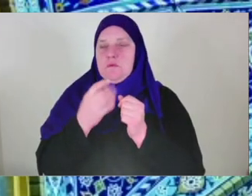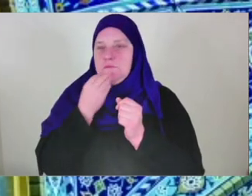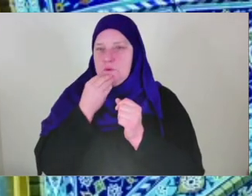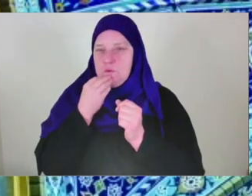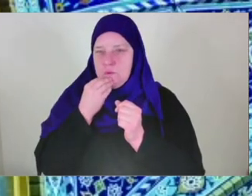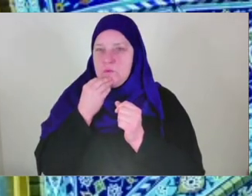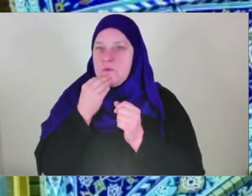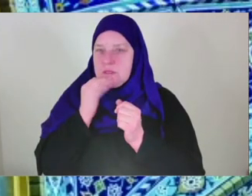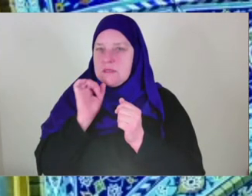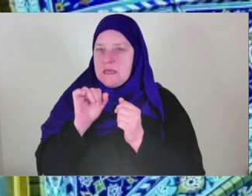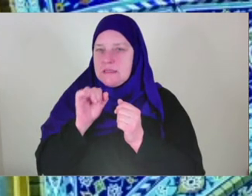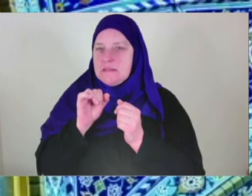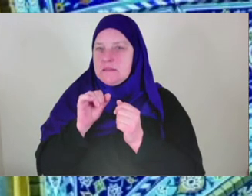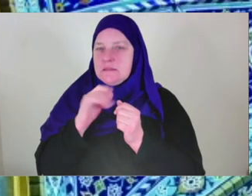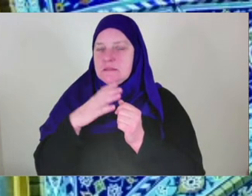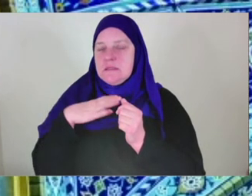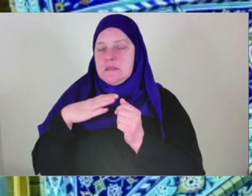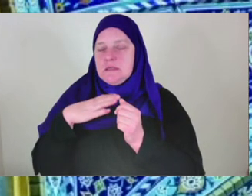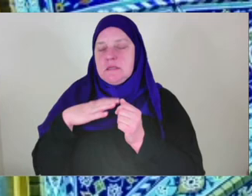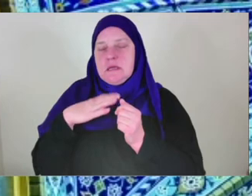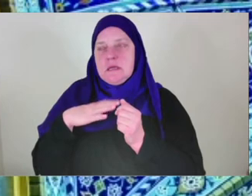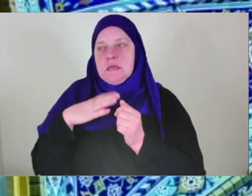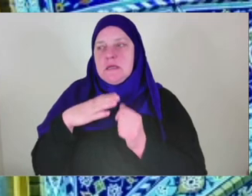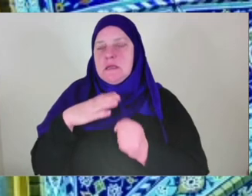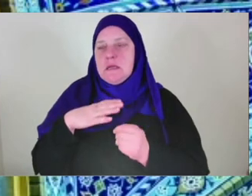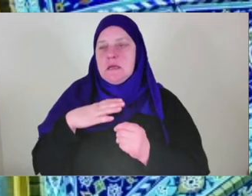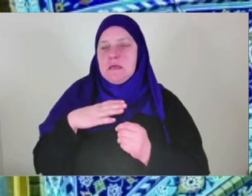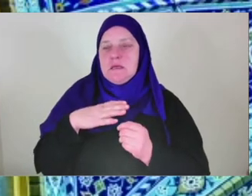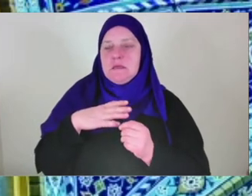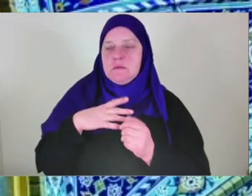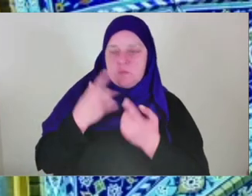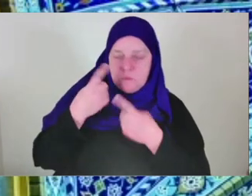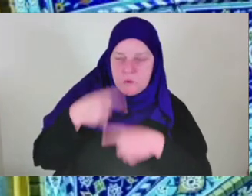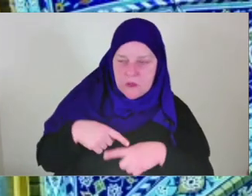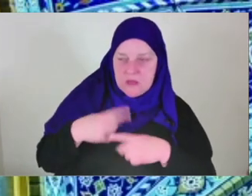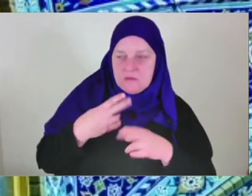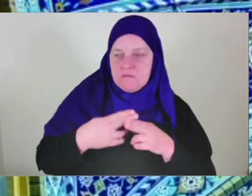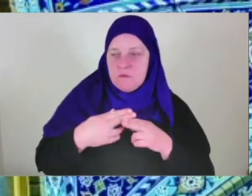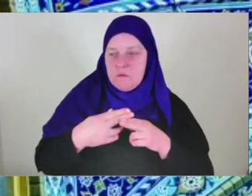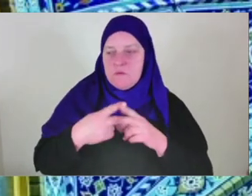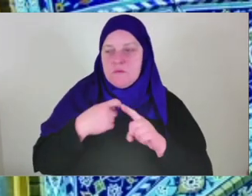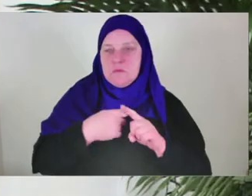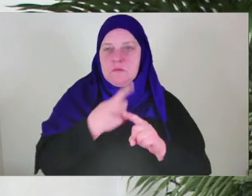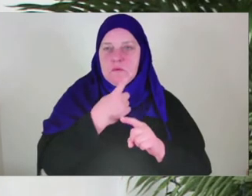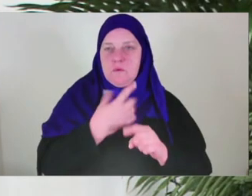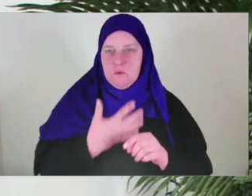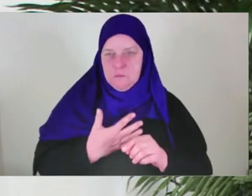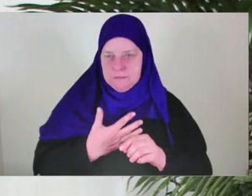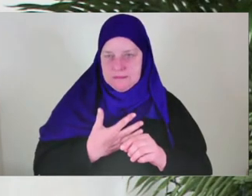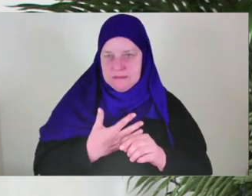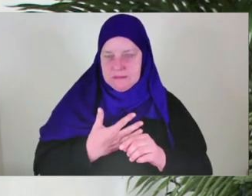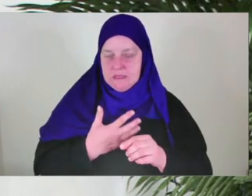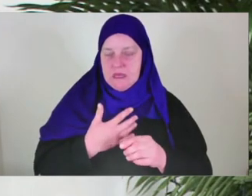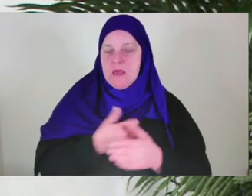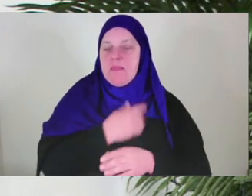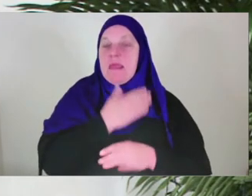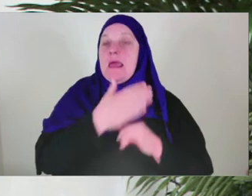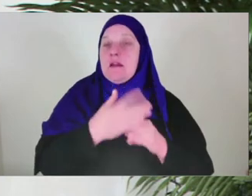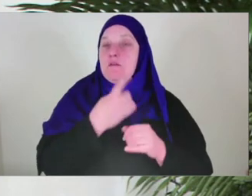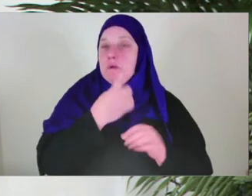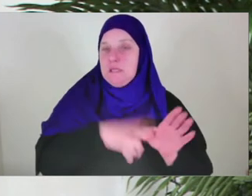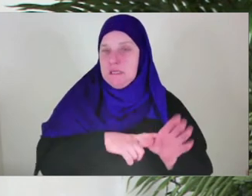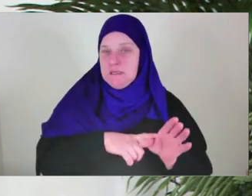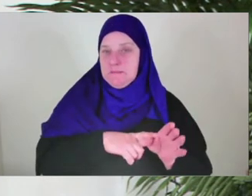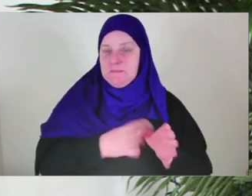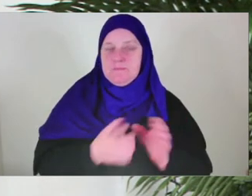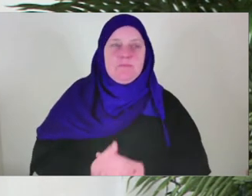Anything that was saved extra, whether food or money, then there is a khums on it. Awesome. Thank you, Sheikh. Now, you